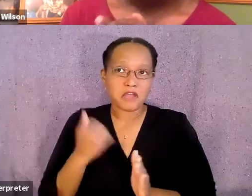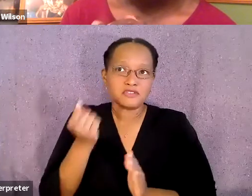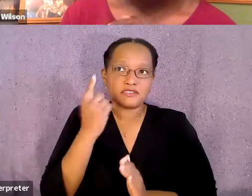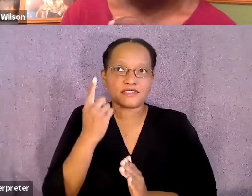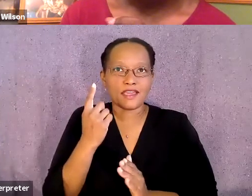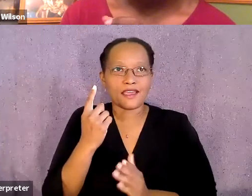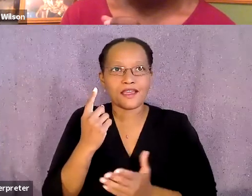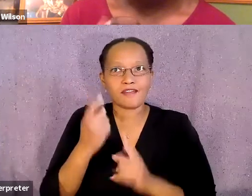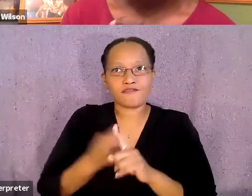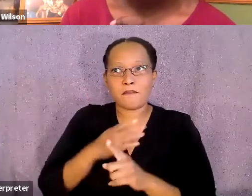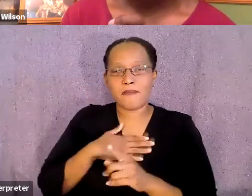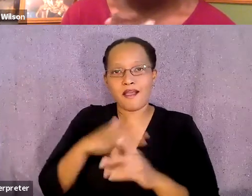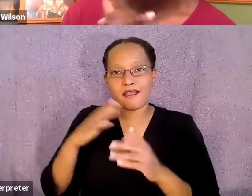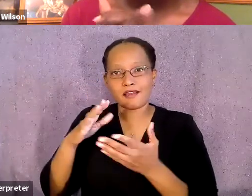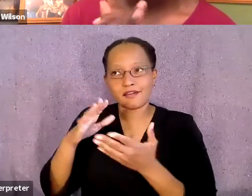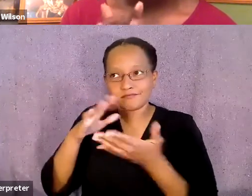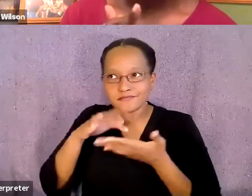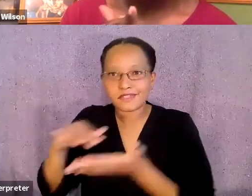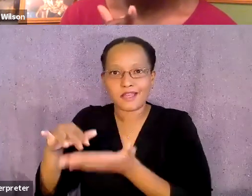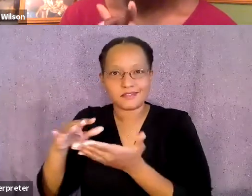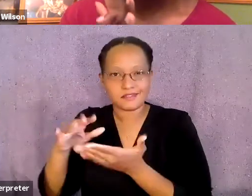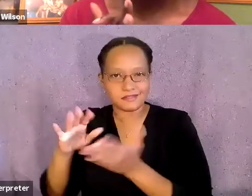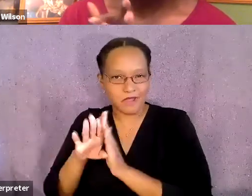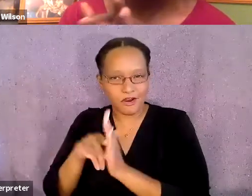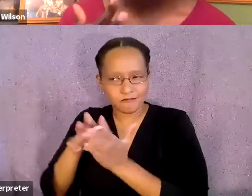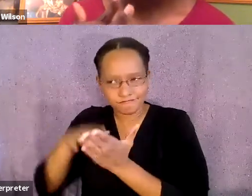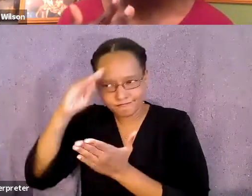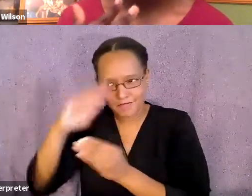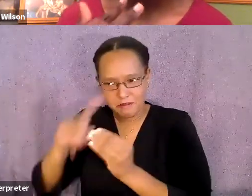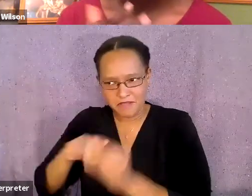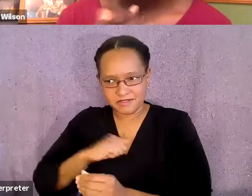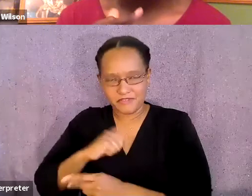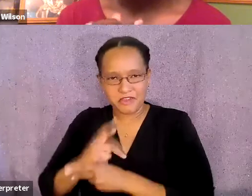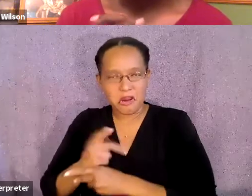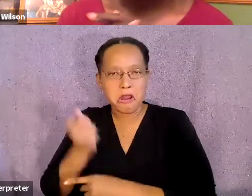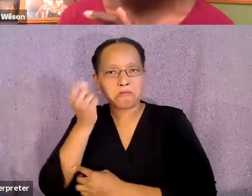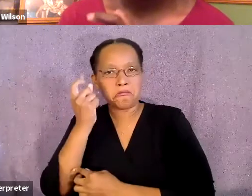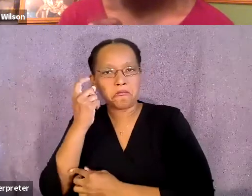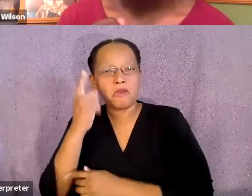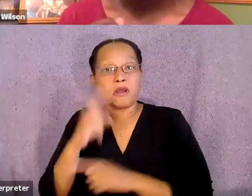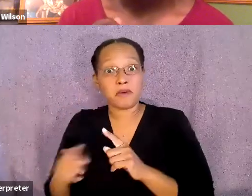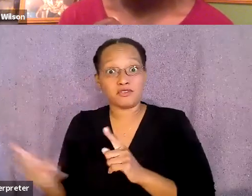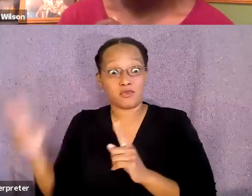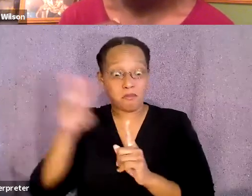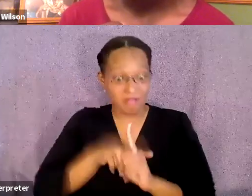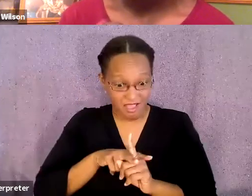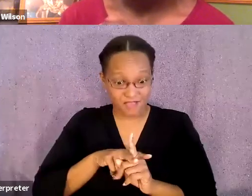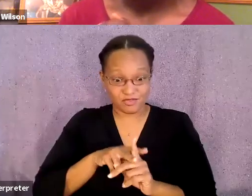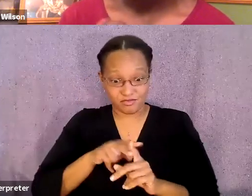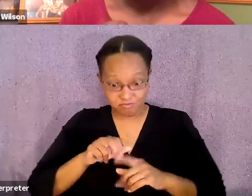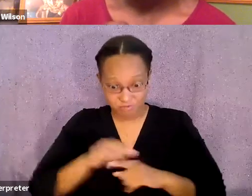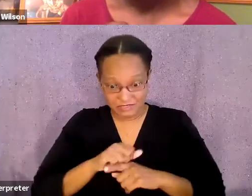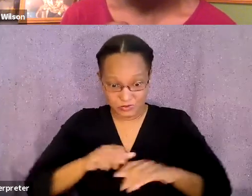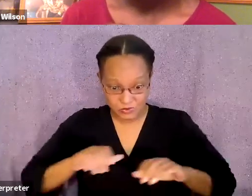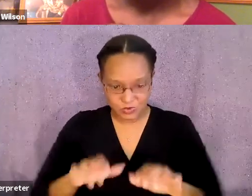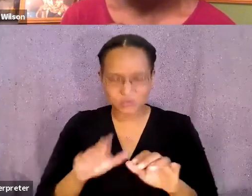know, my educational background, but to put it in practice is hard, similar to what you were saying, Brittany, because, and also Keah, you know, we feel like we have to be there. And